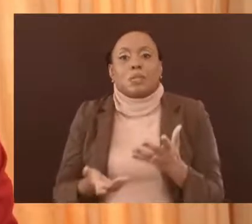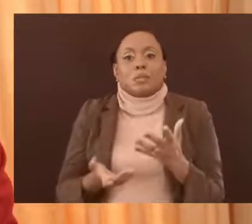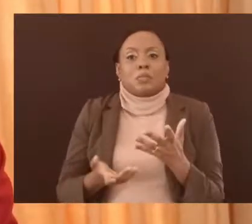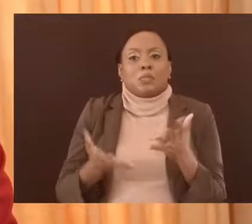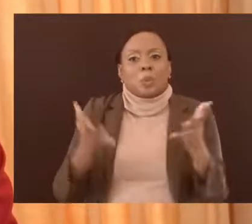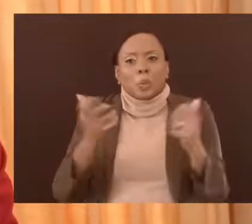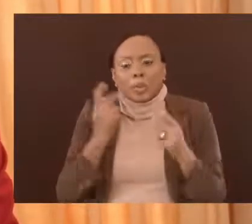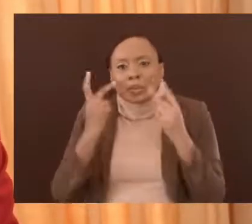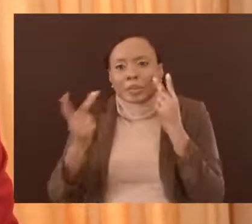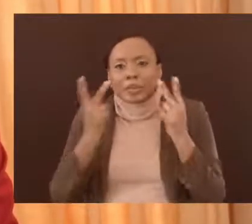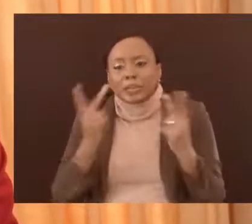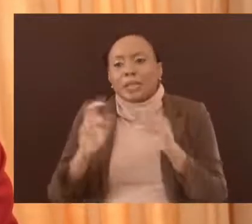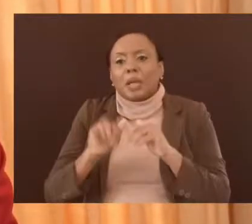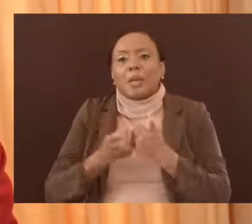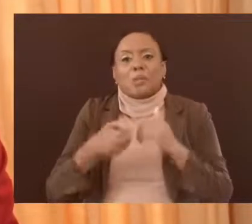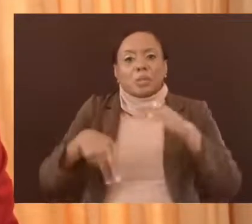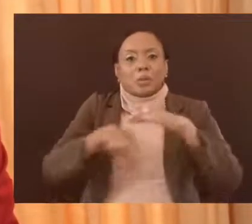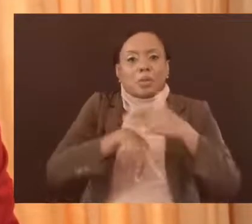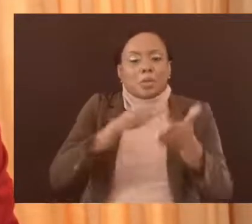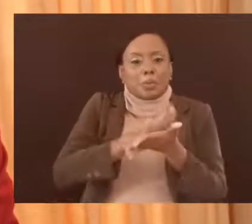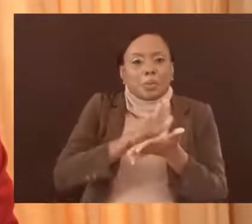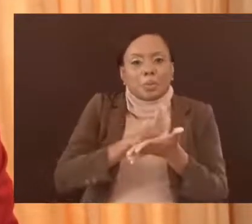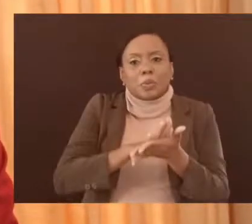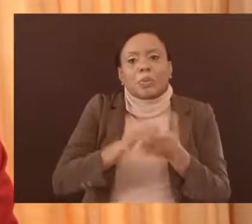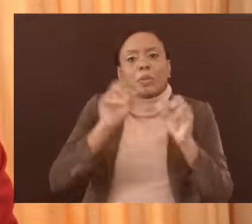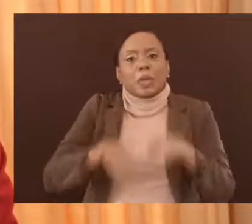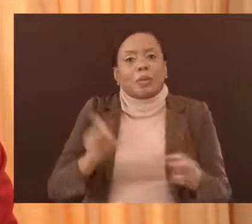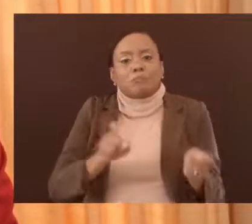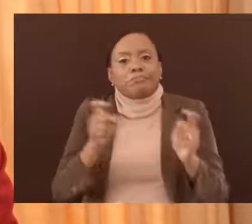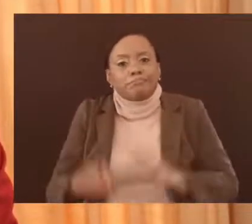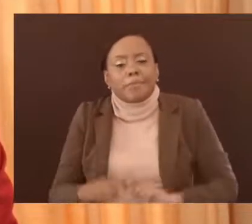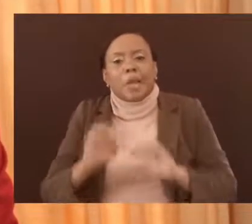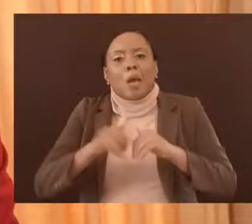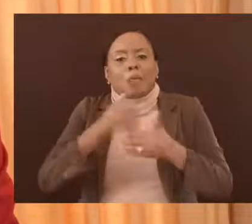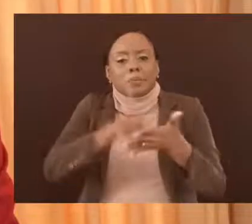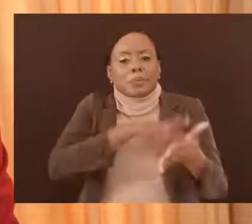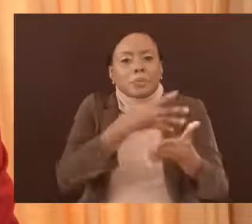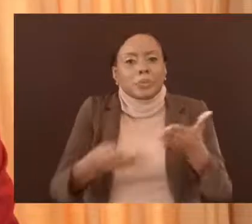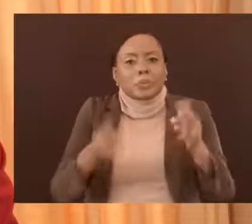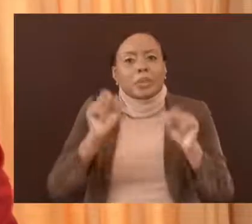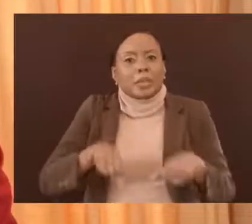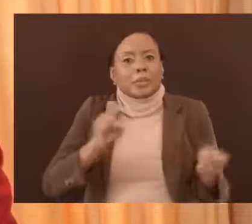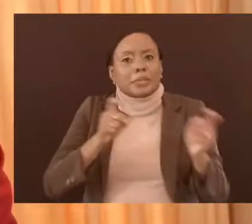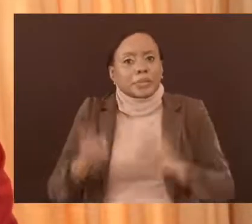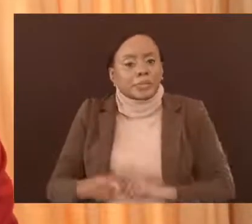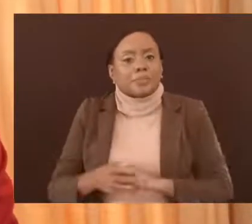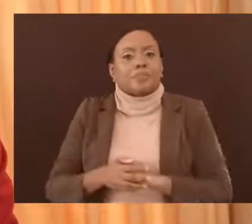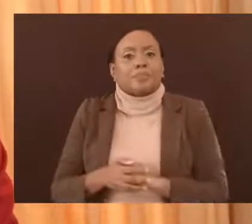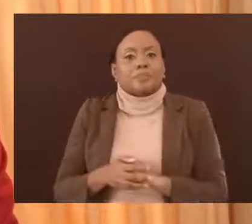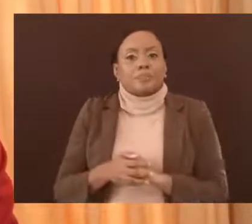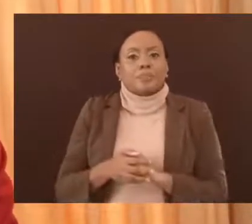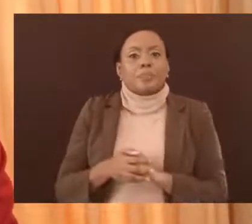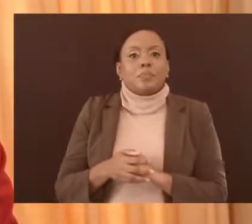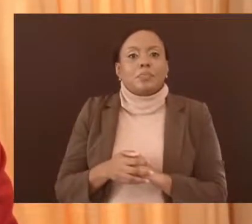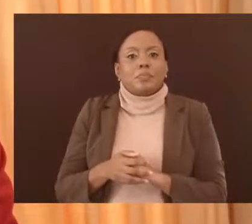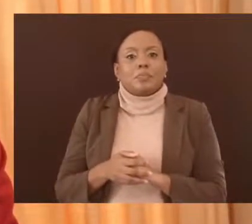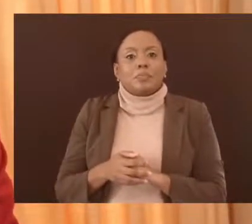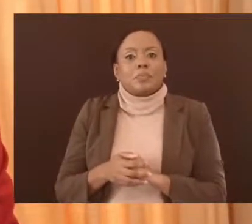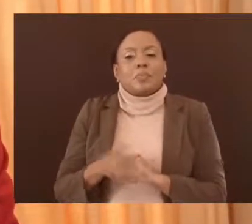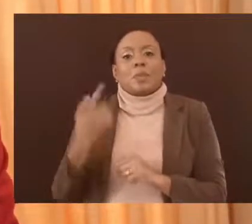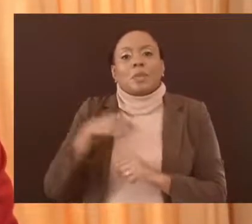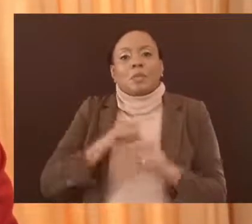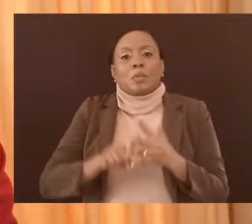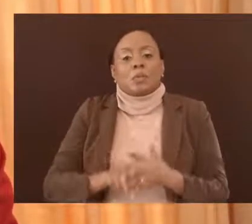a revision to the primary curriculum. We've been looking at changes to the syllabus. We've started the process of assisting